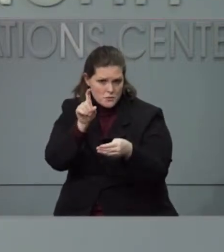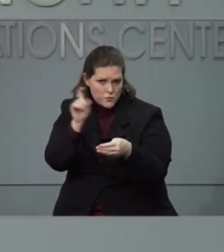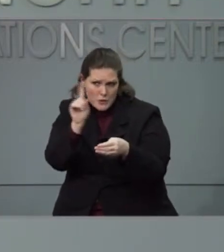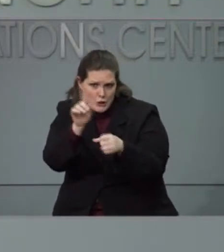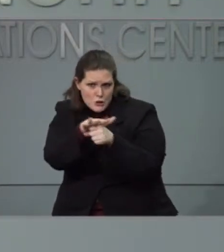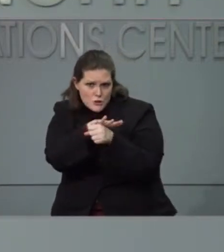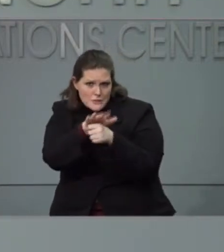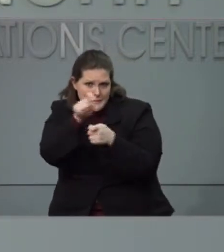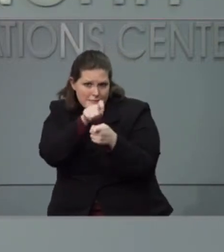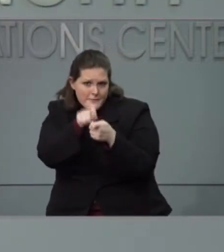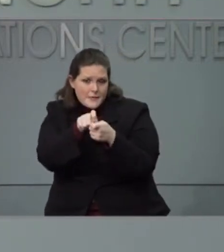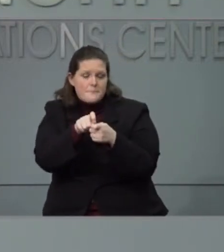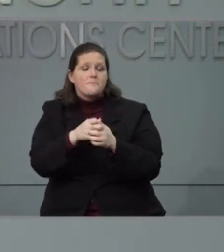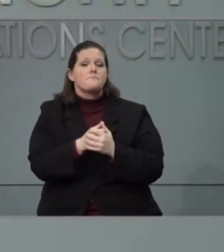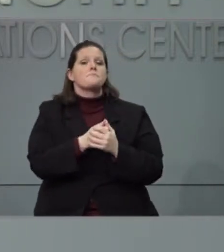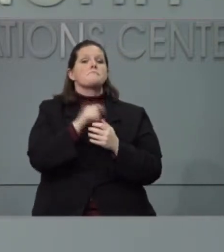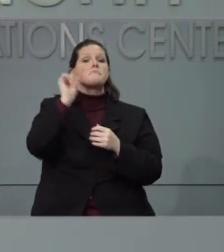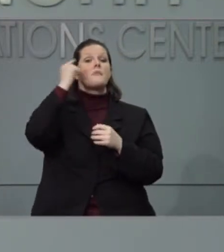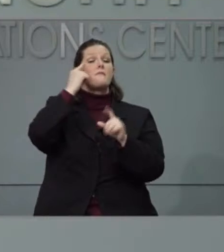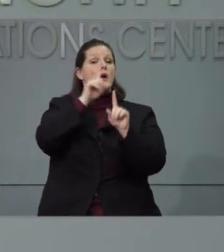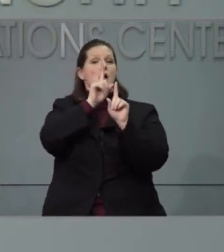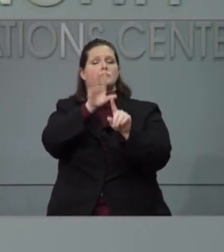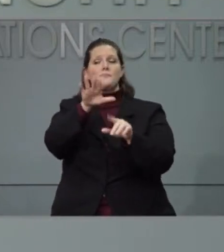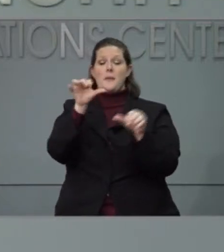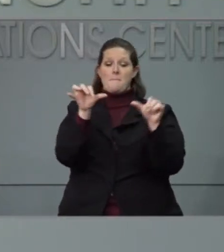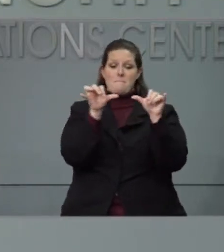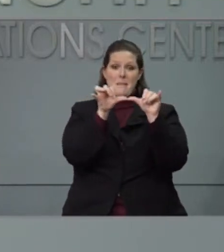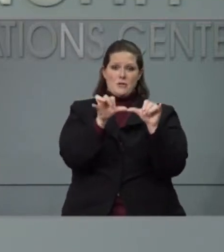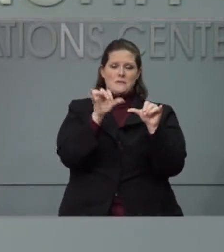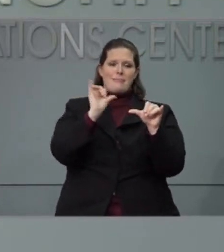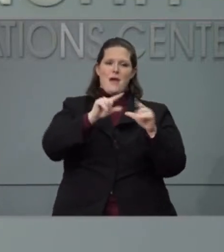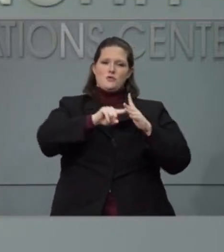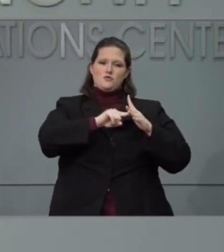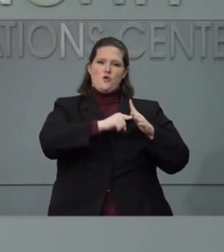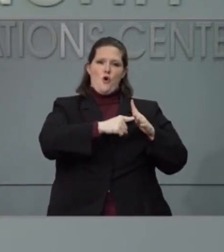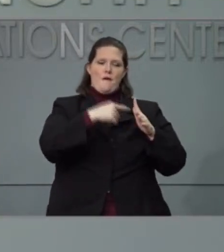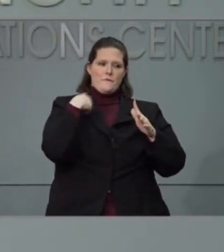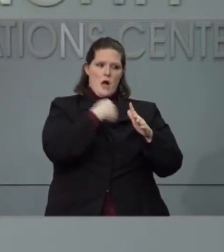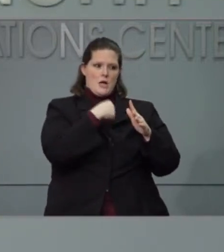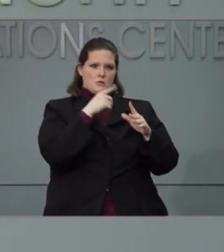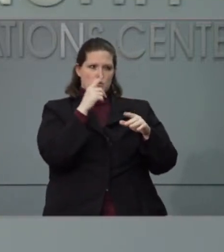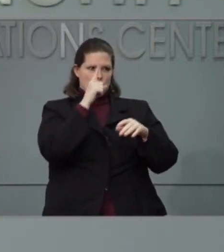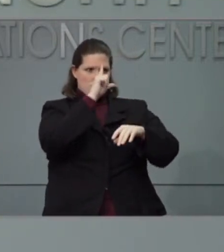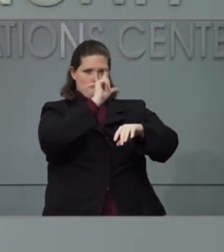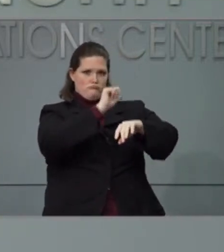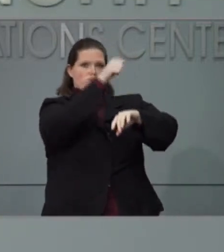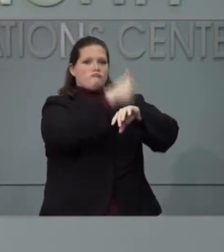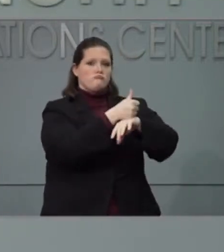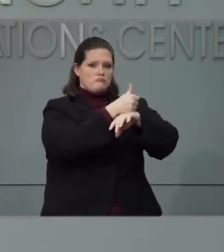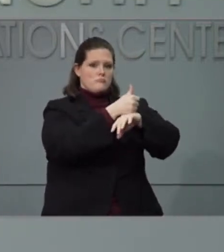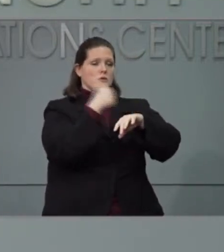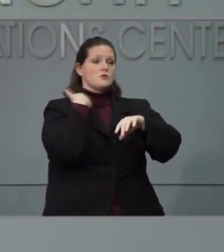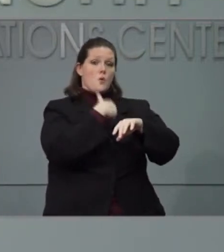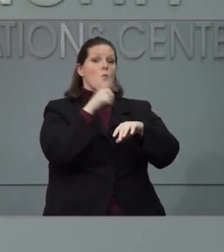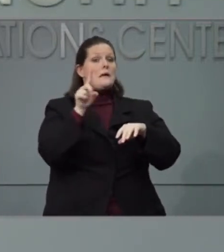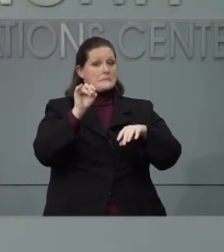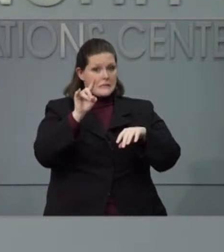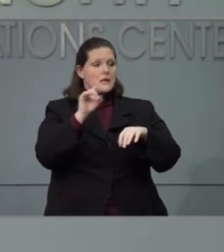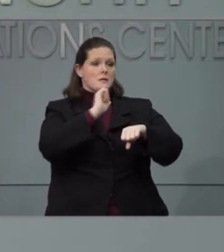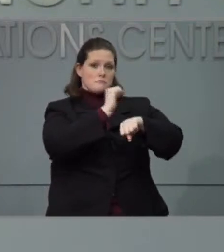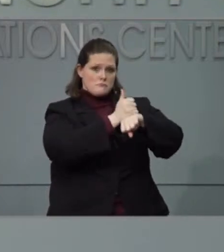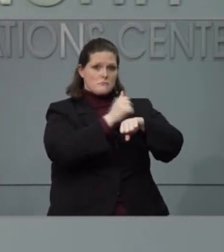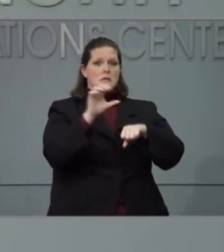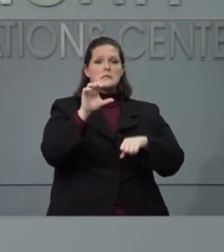So this metric system is a starting point for us. We wanted to identify counties, and it is at the county